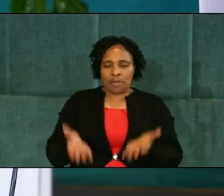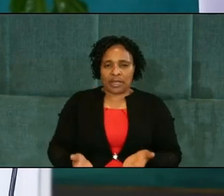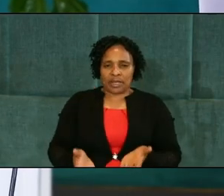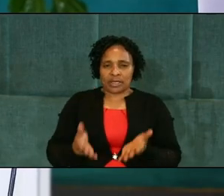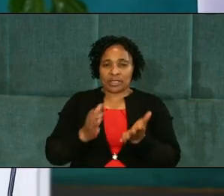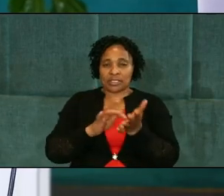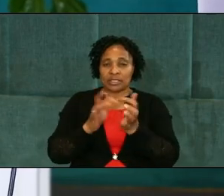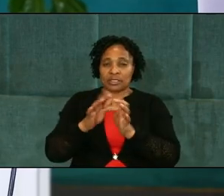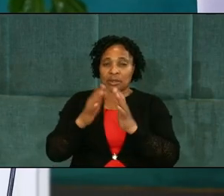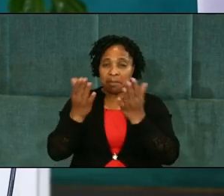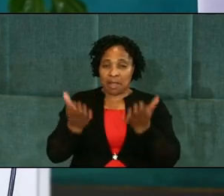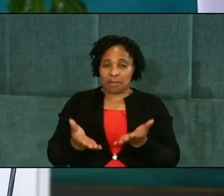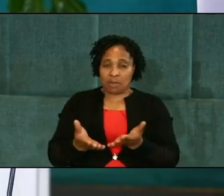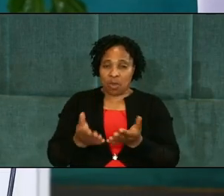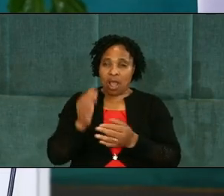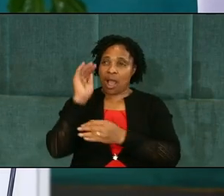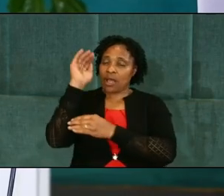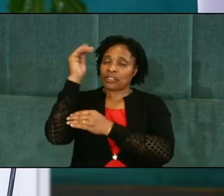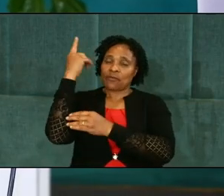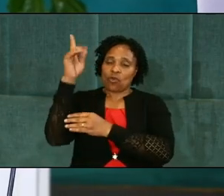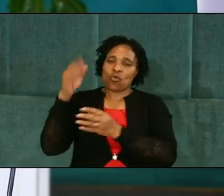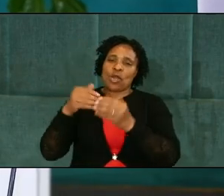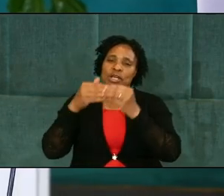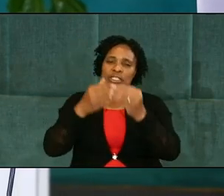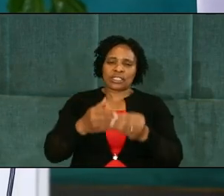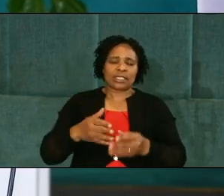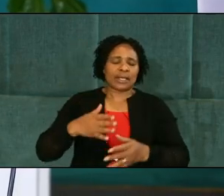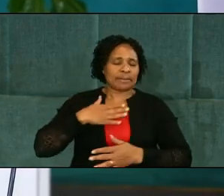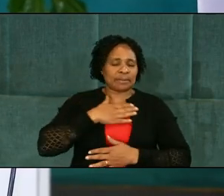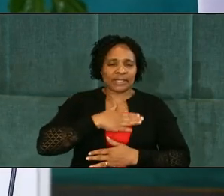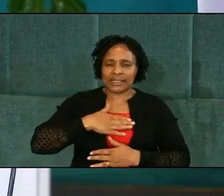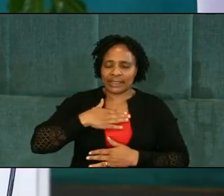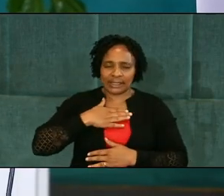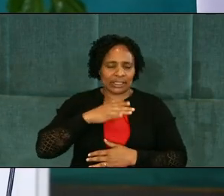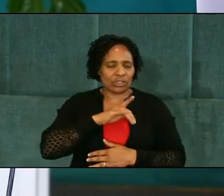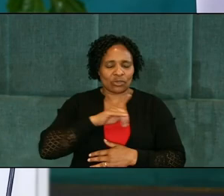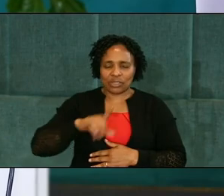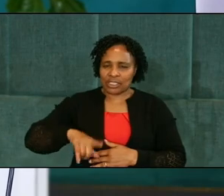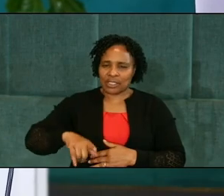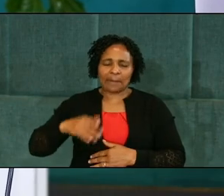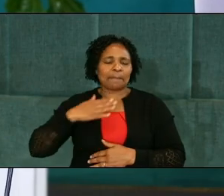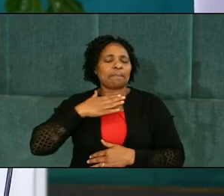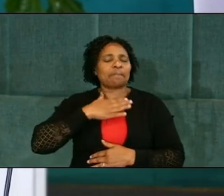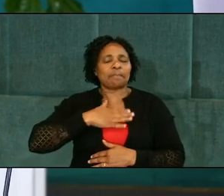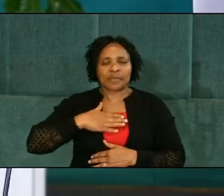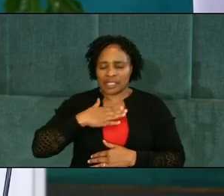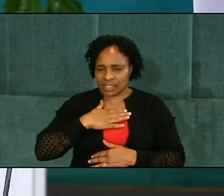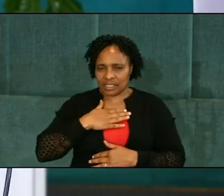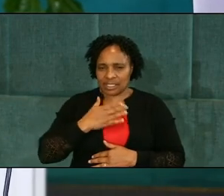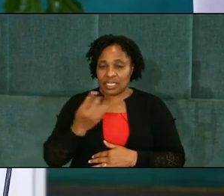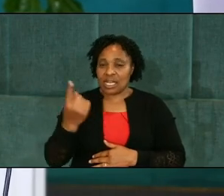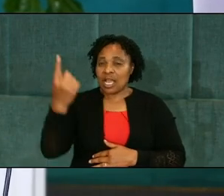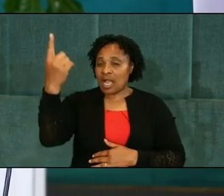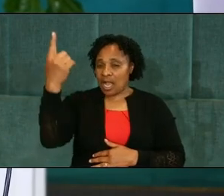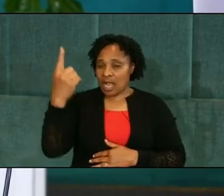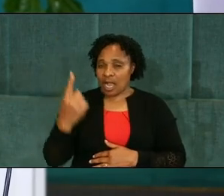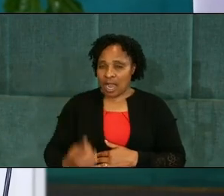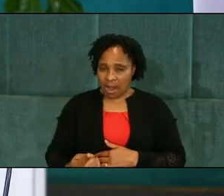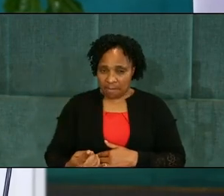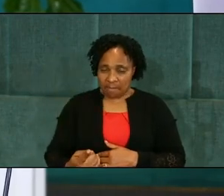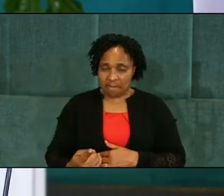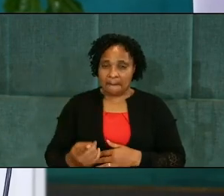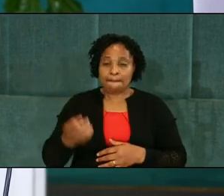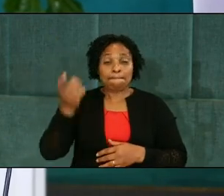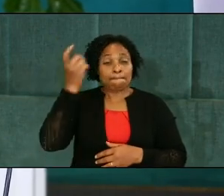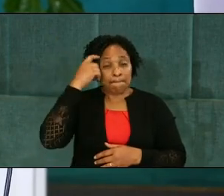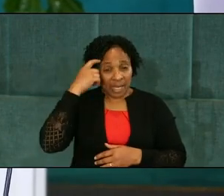without asking for your help. So please, Lord, please, come by and open up our minds